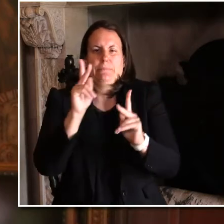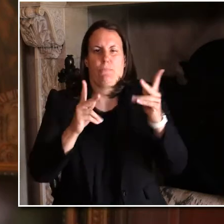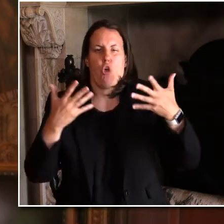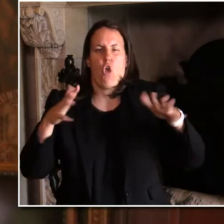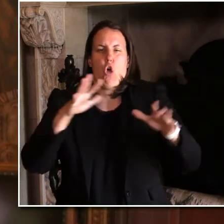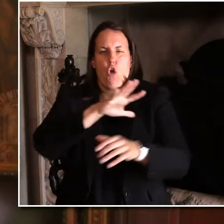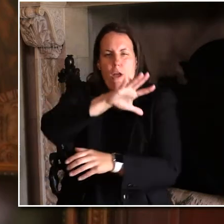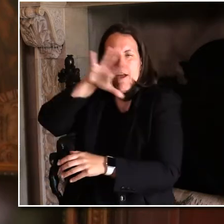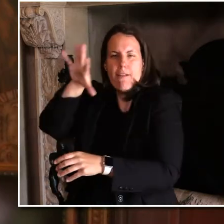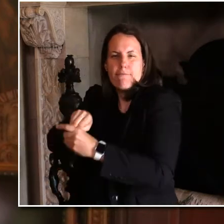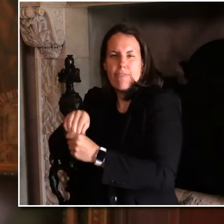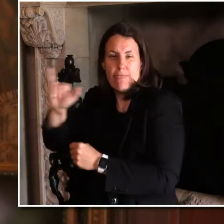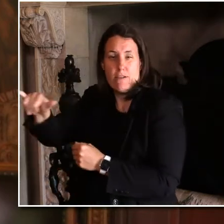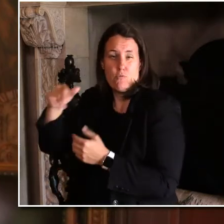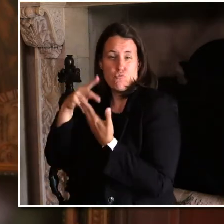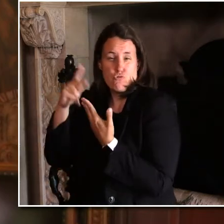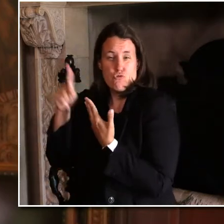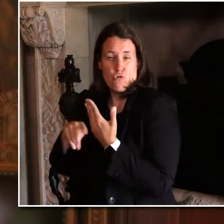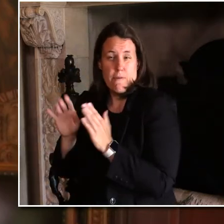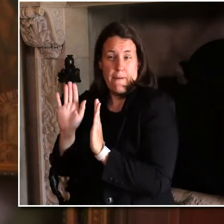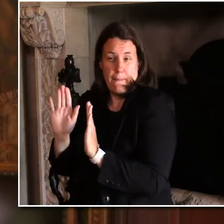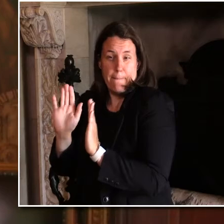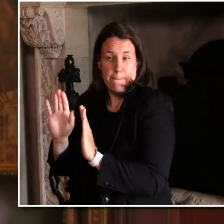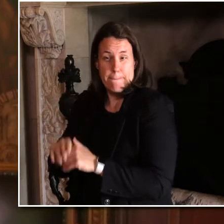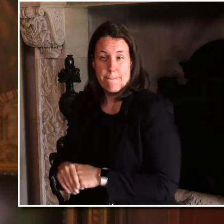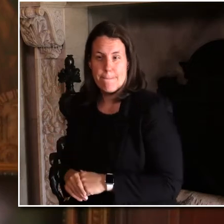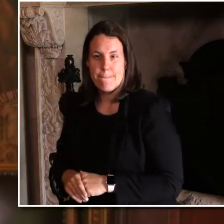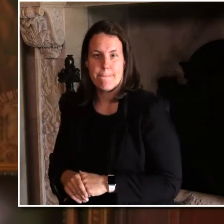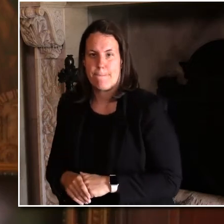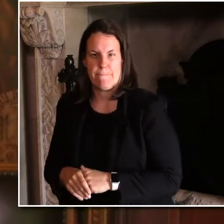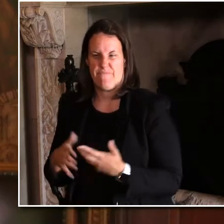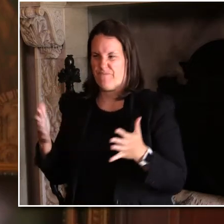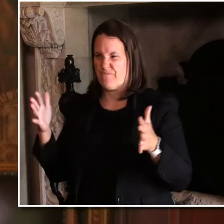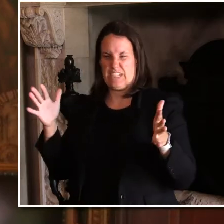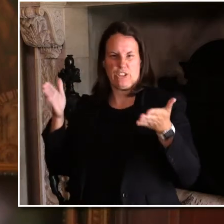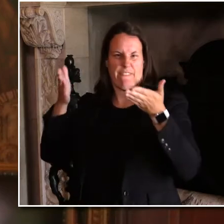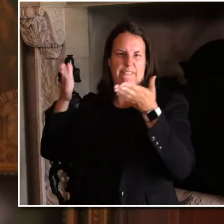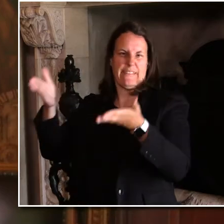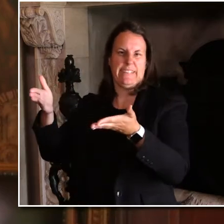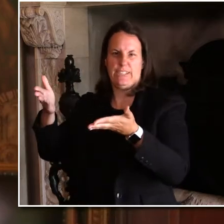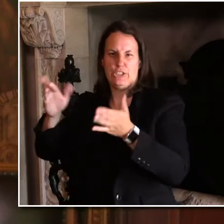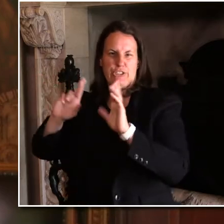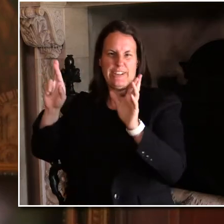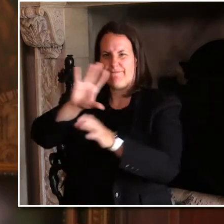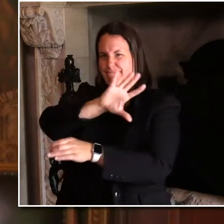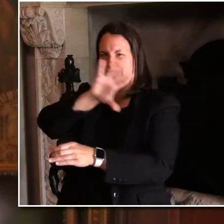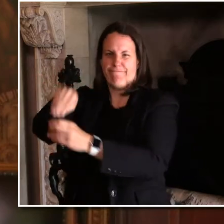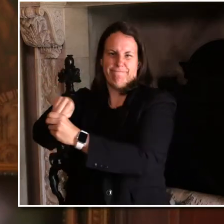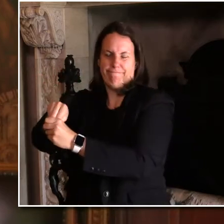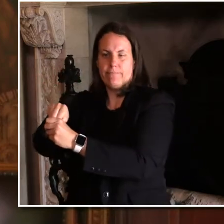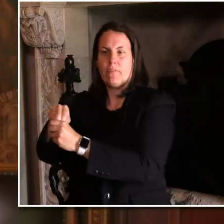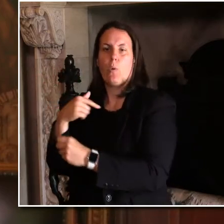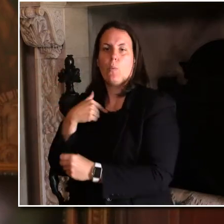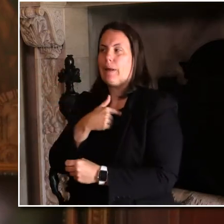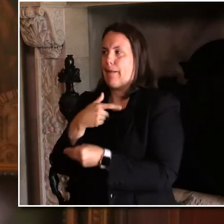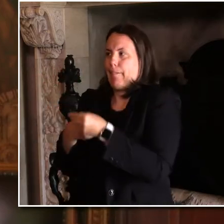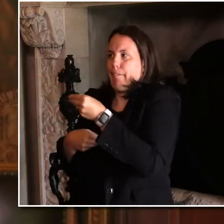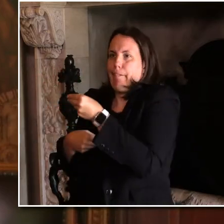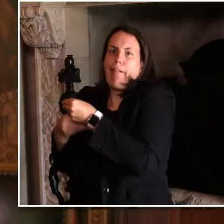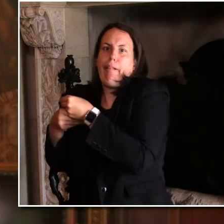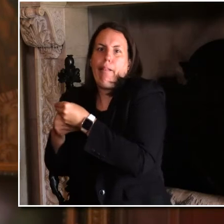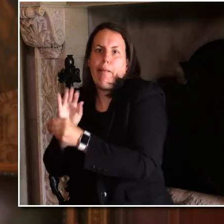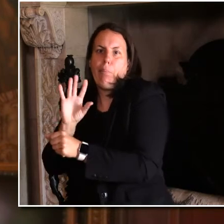many, I believe most of them, have given permission to the research team to contact them for future opportunities for study. So that is the